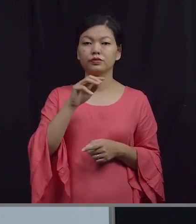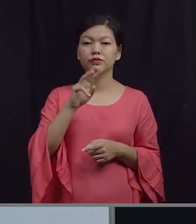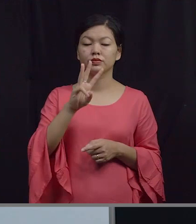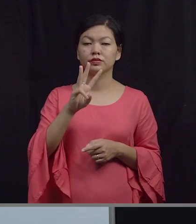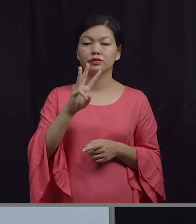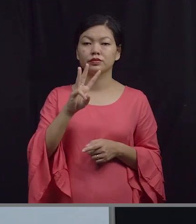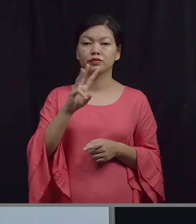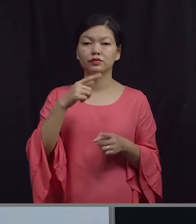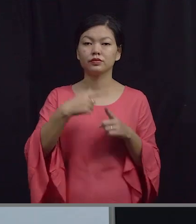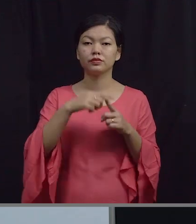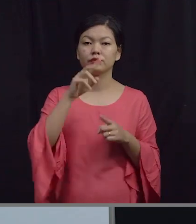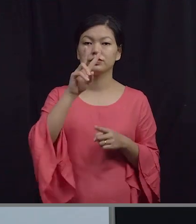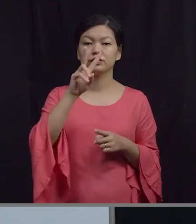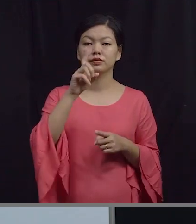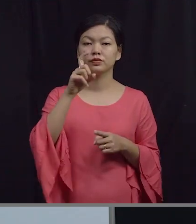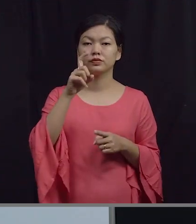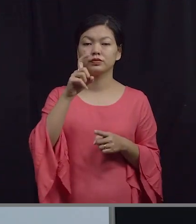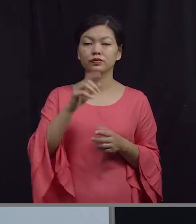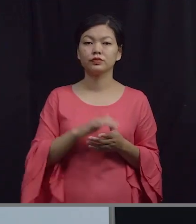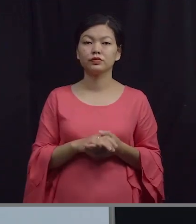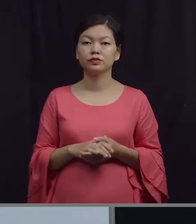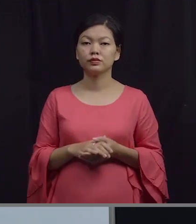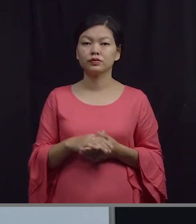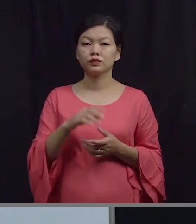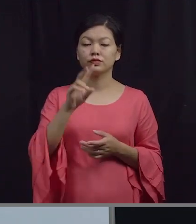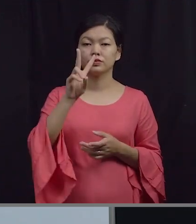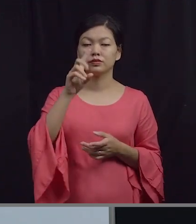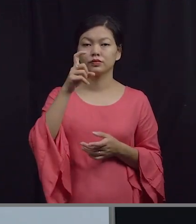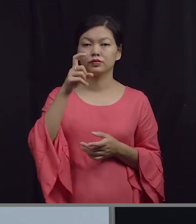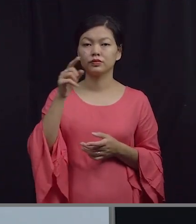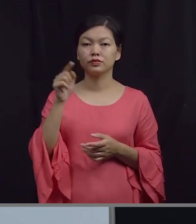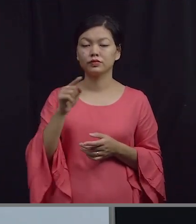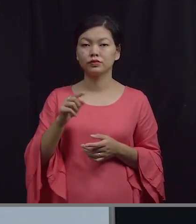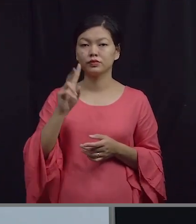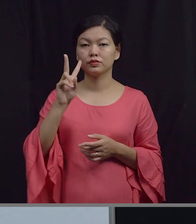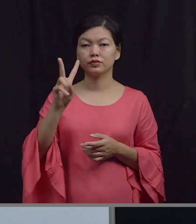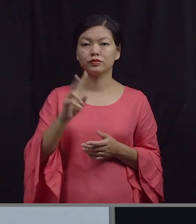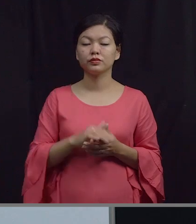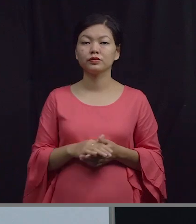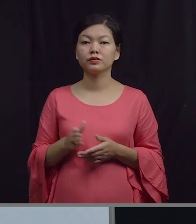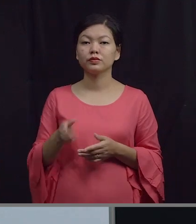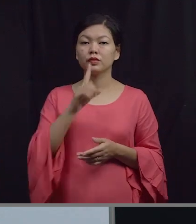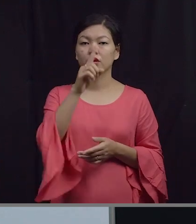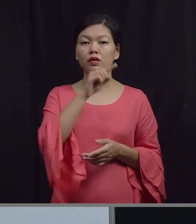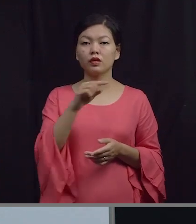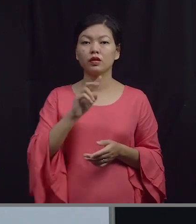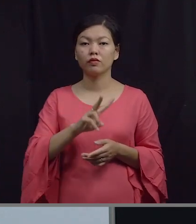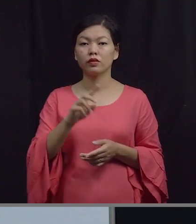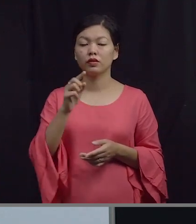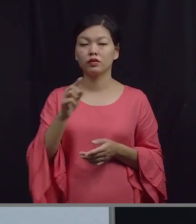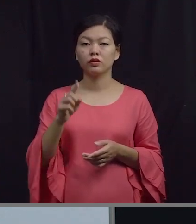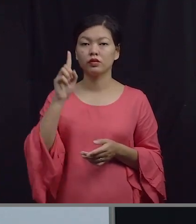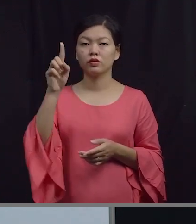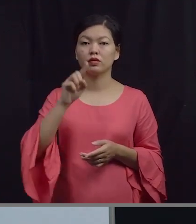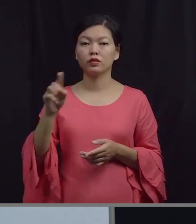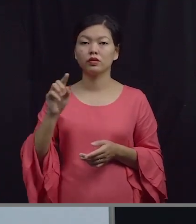plus 27. 27 is what? 2. So 1 by v equal to minus 1 by 54. But